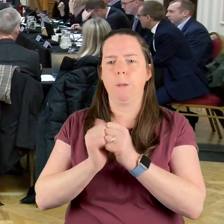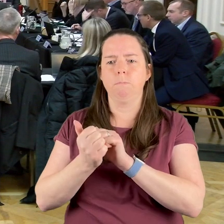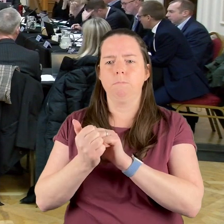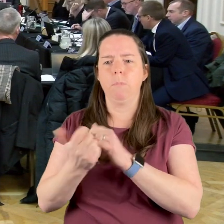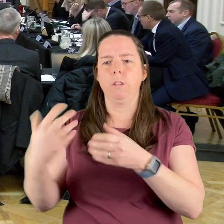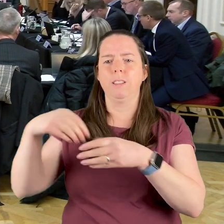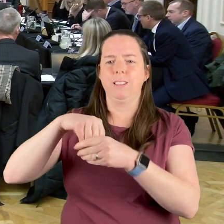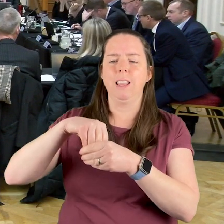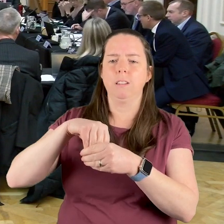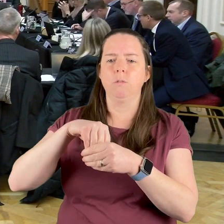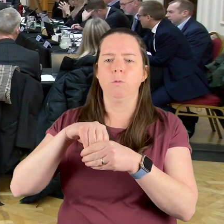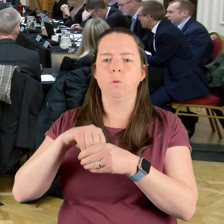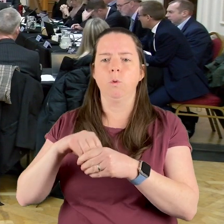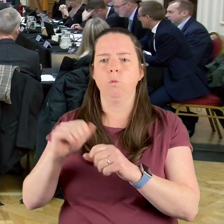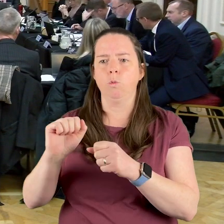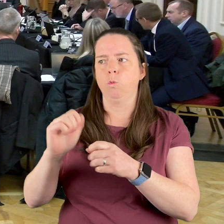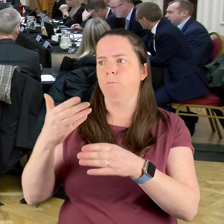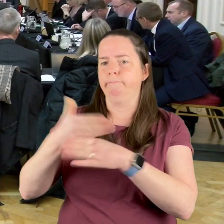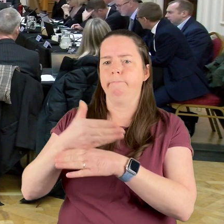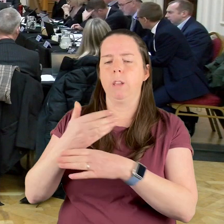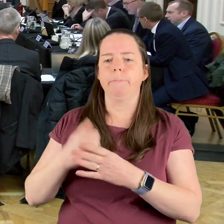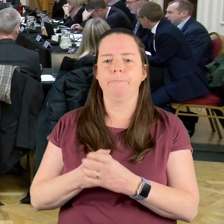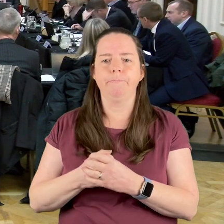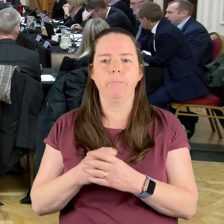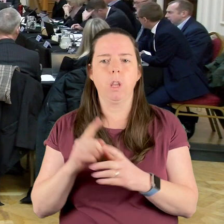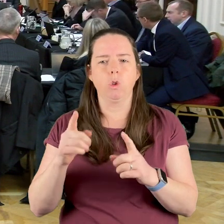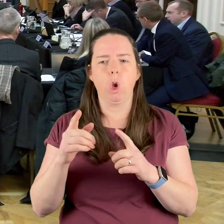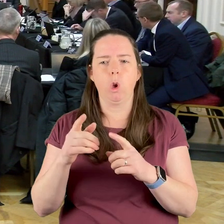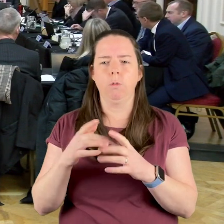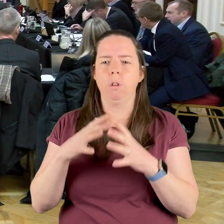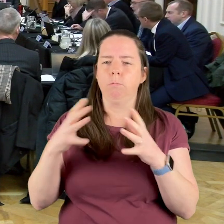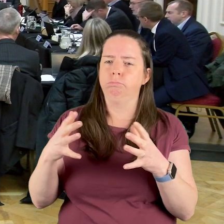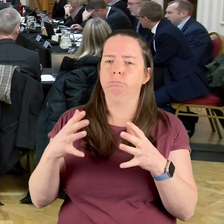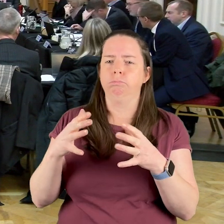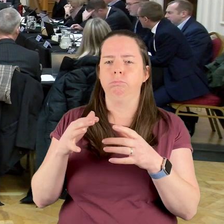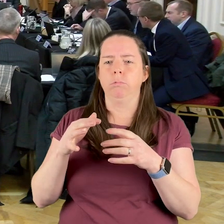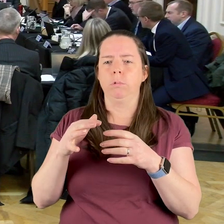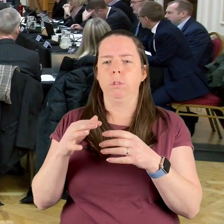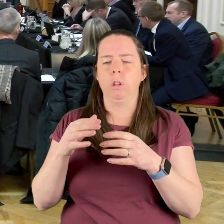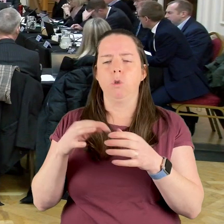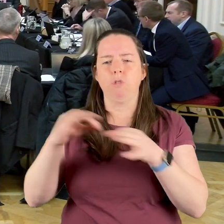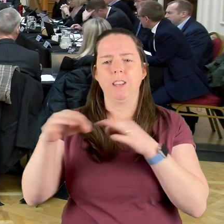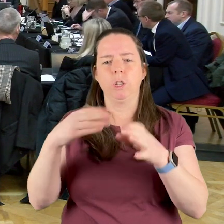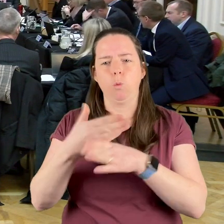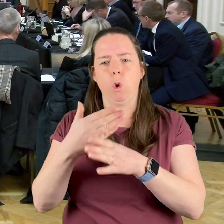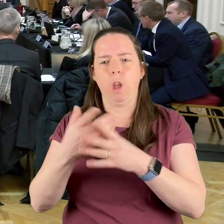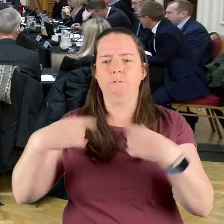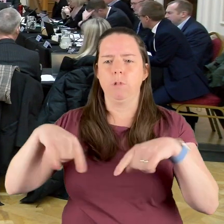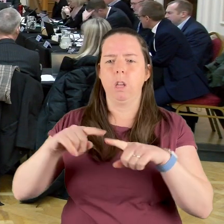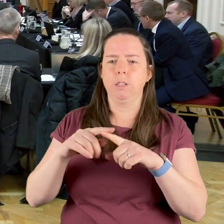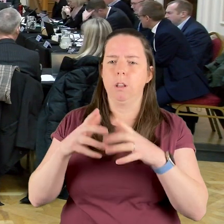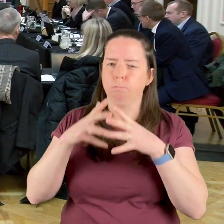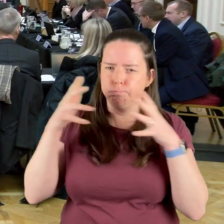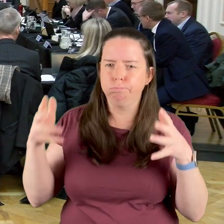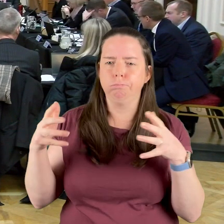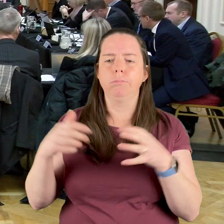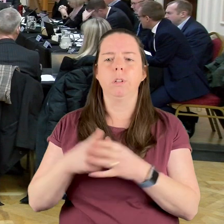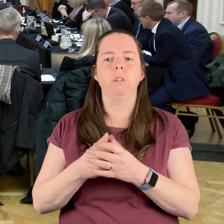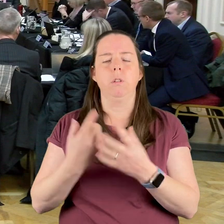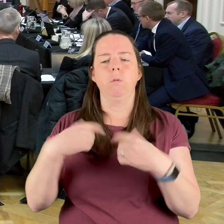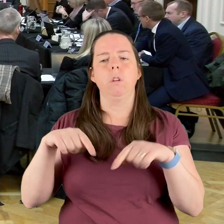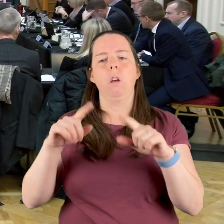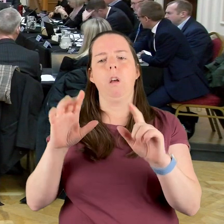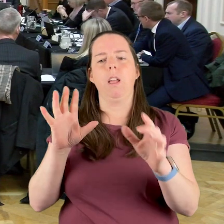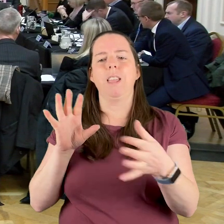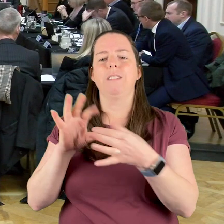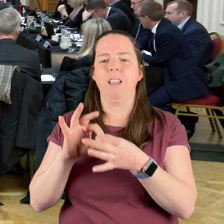We're kicking off that work. Procurement has started to get partner in to do that work for us. So it is a substantive piece